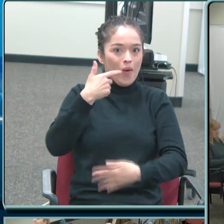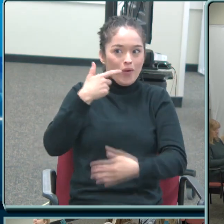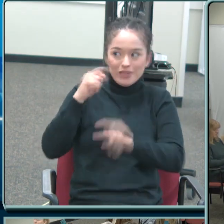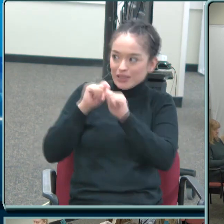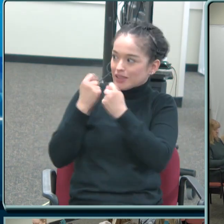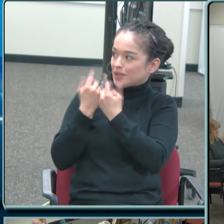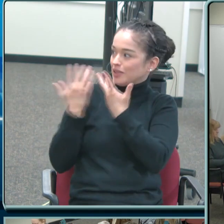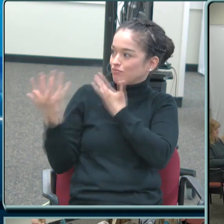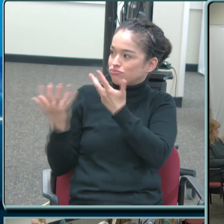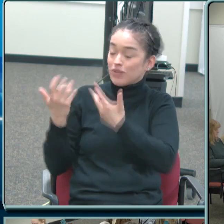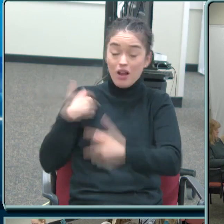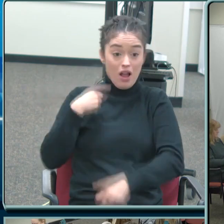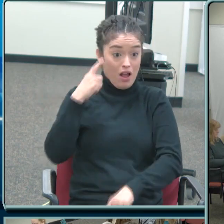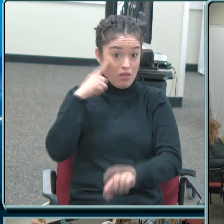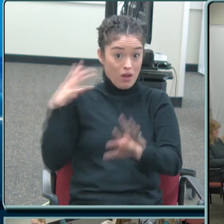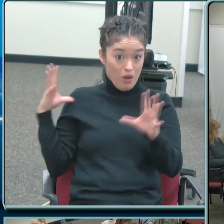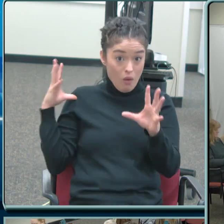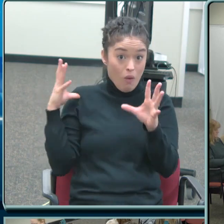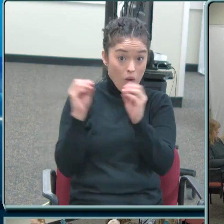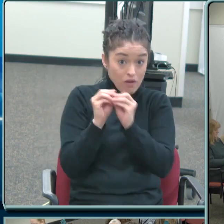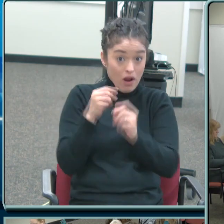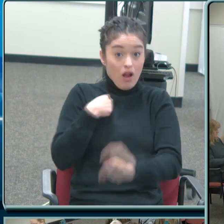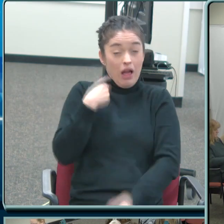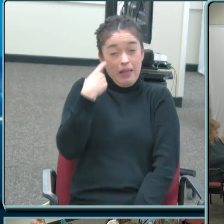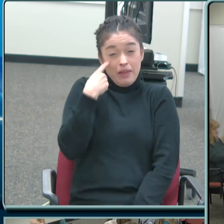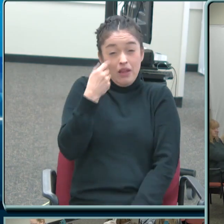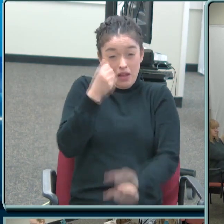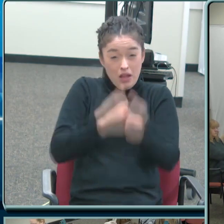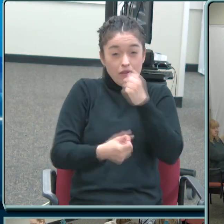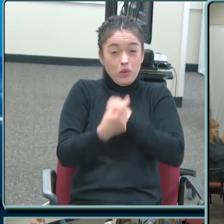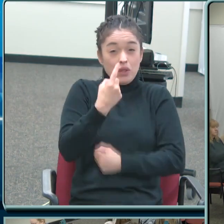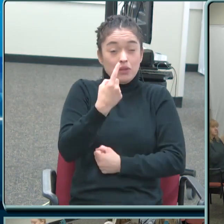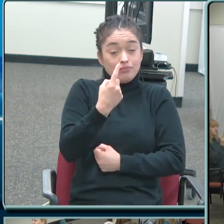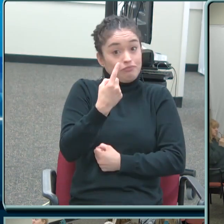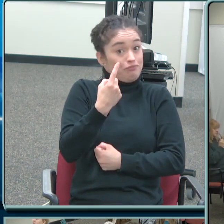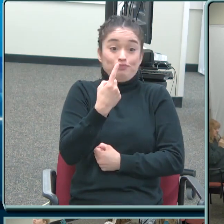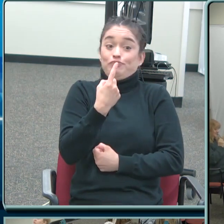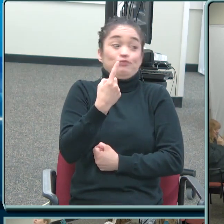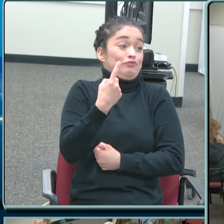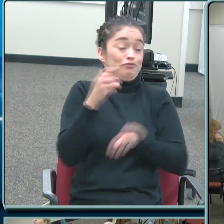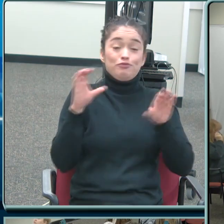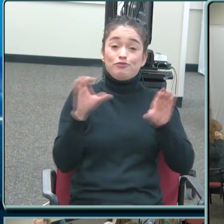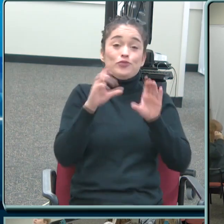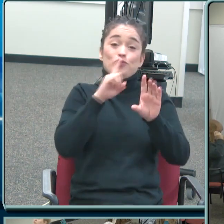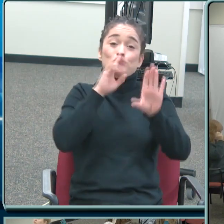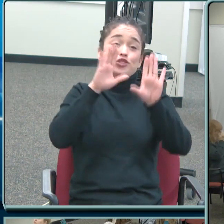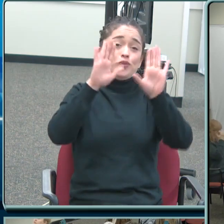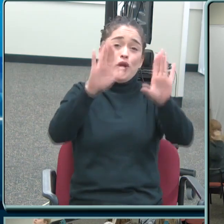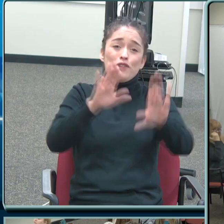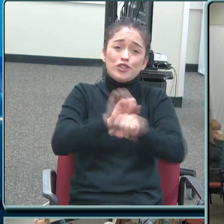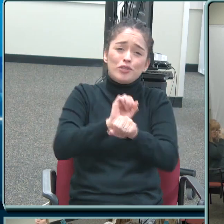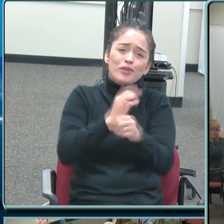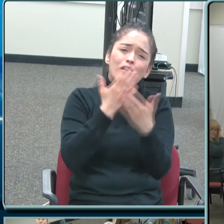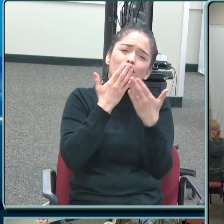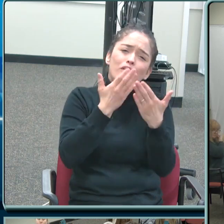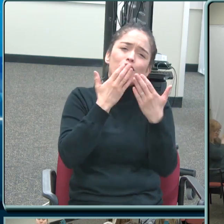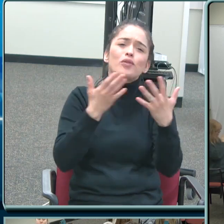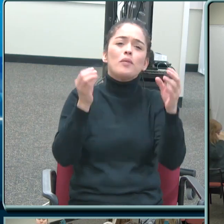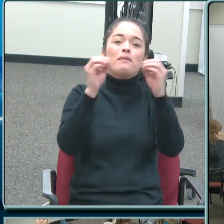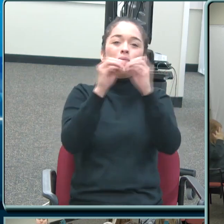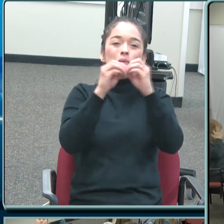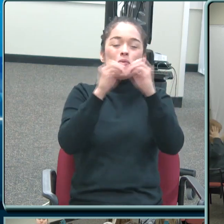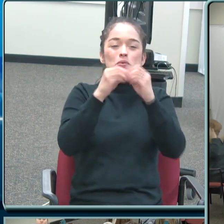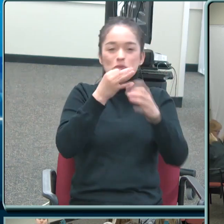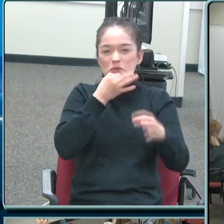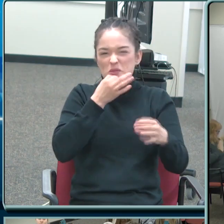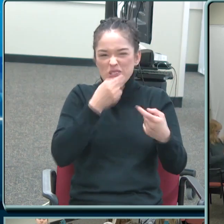that overall, I think that everyone has done a really good job. So thank you for that. And so more to